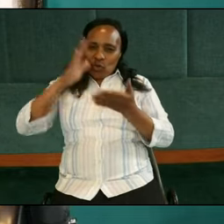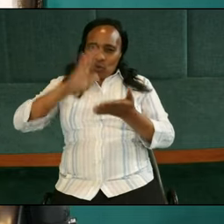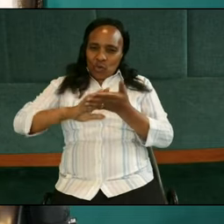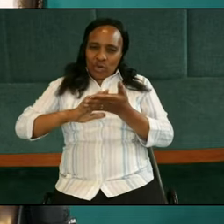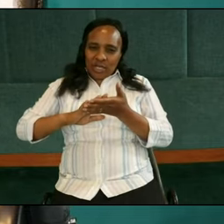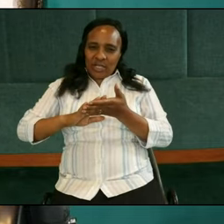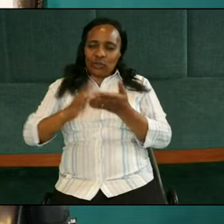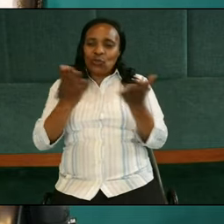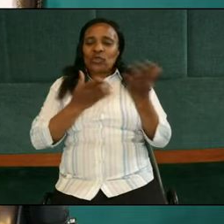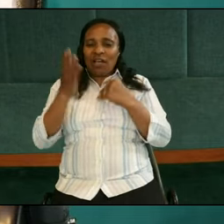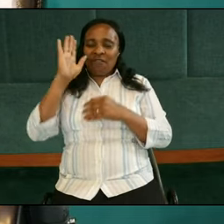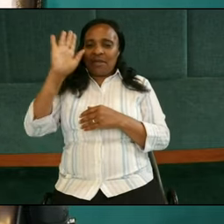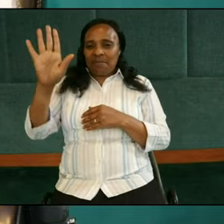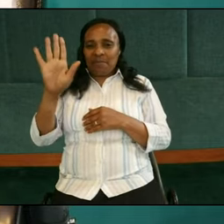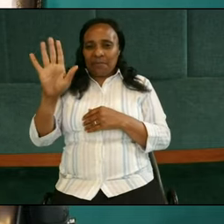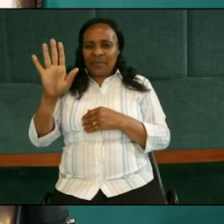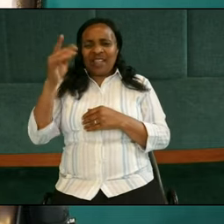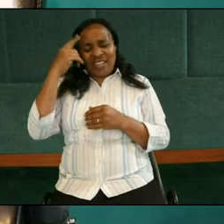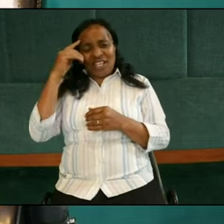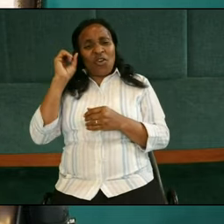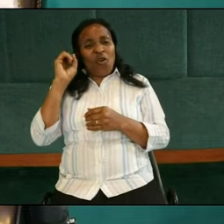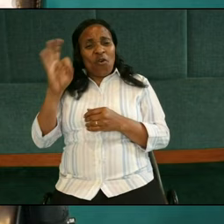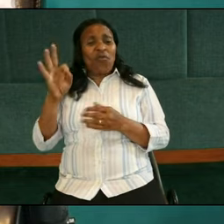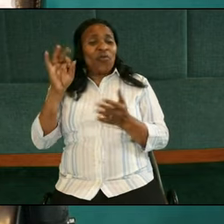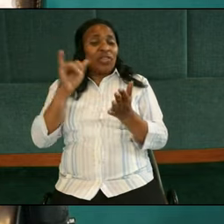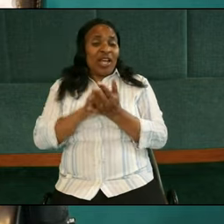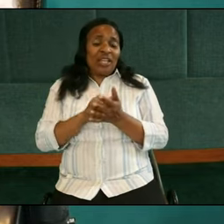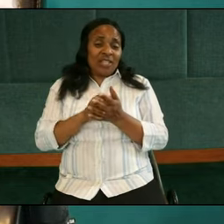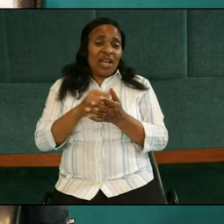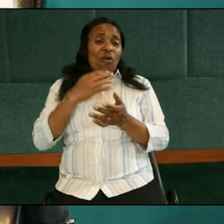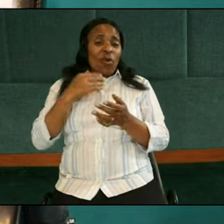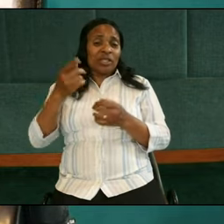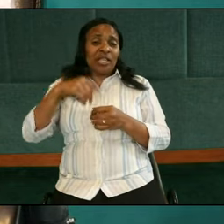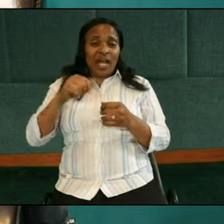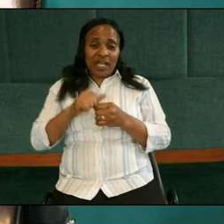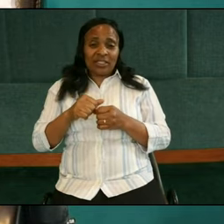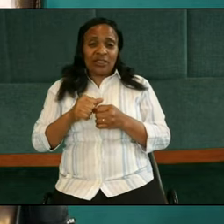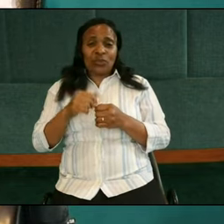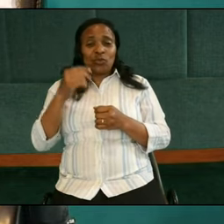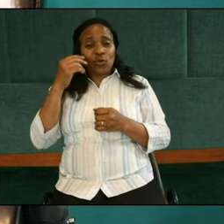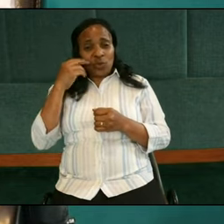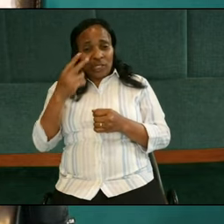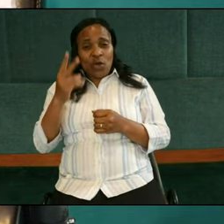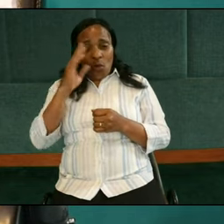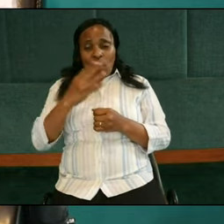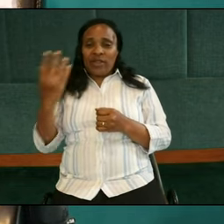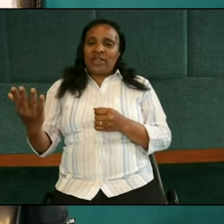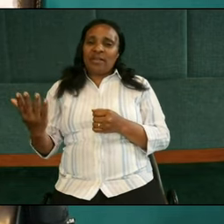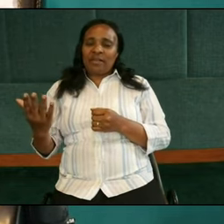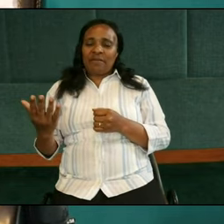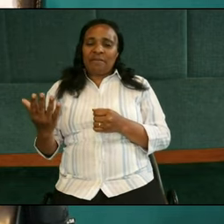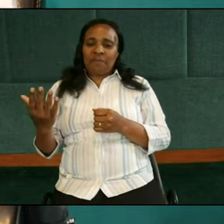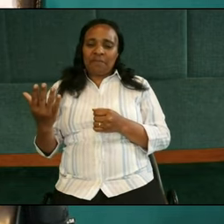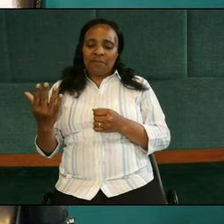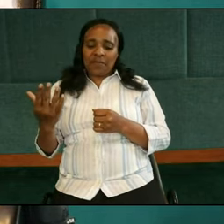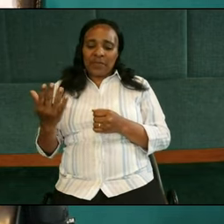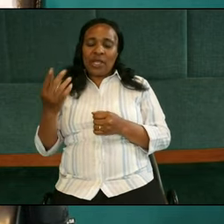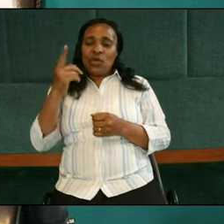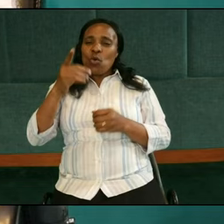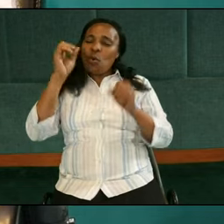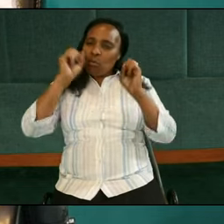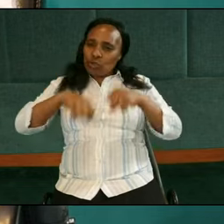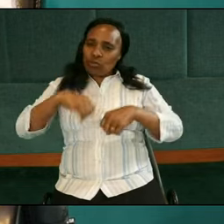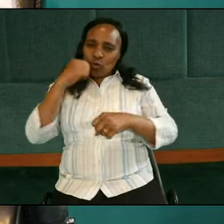to serve him. And thinking of that, I want us to just list one thing each, just one single thing that you can